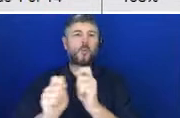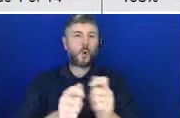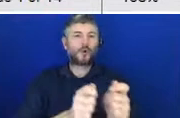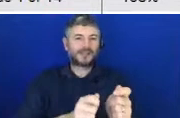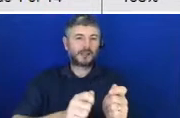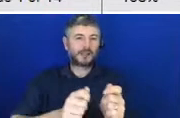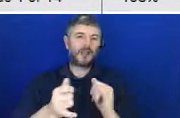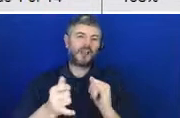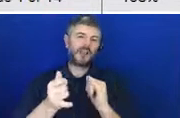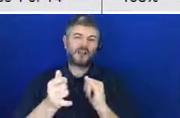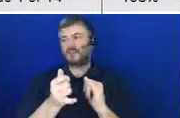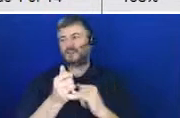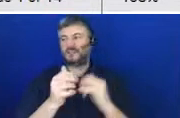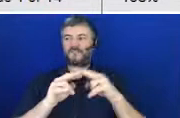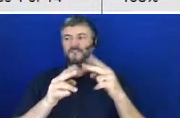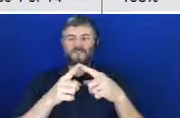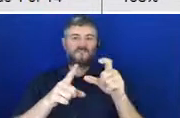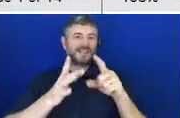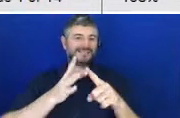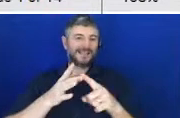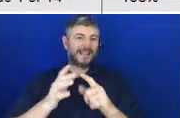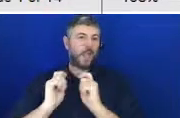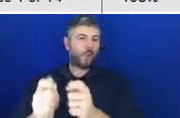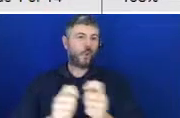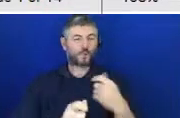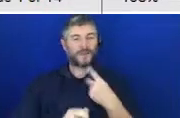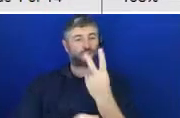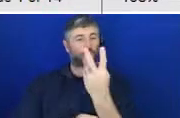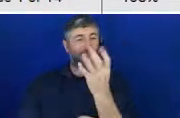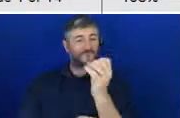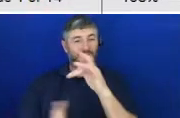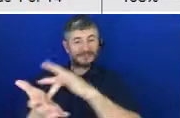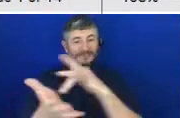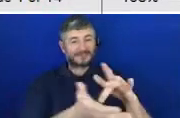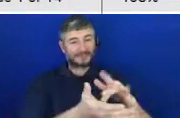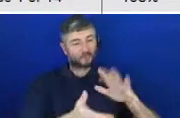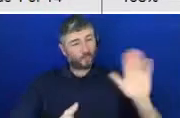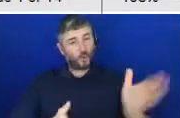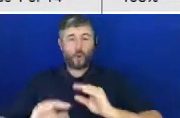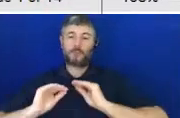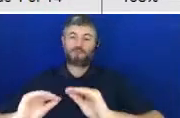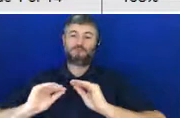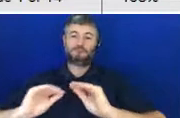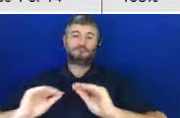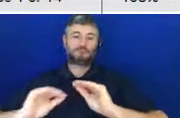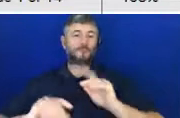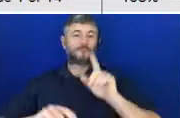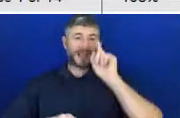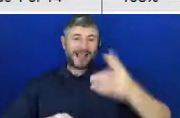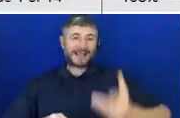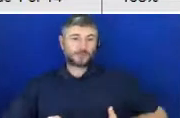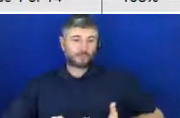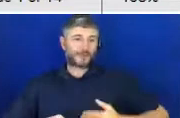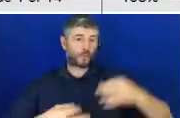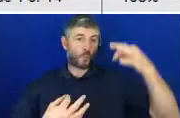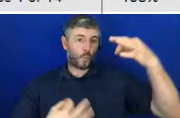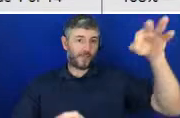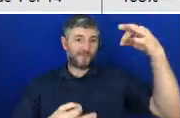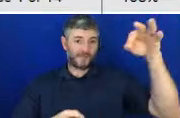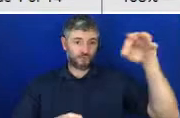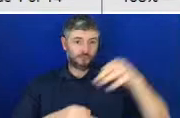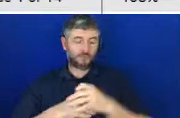Awards. And we have over 250 centres throughout the UK, all delivering enterprise related qualifications. And